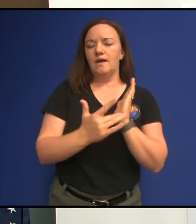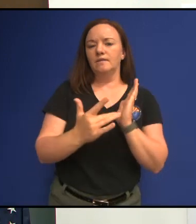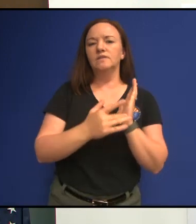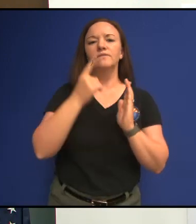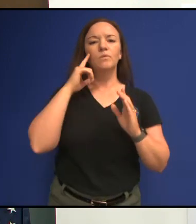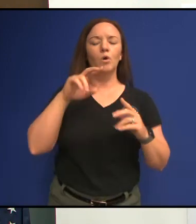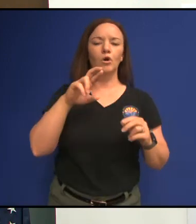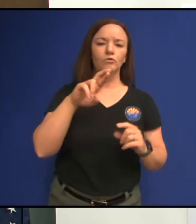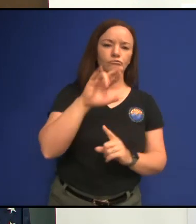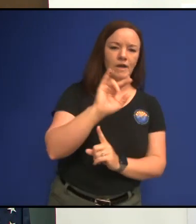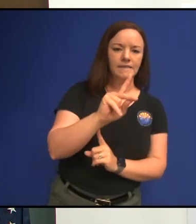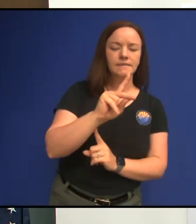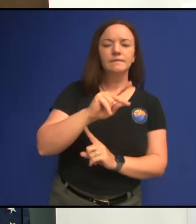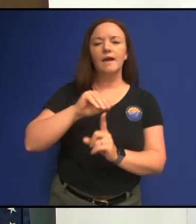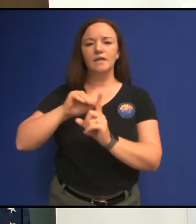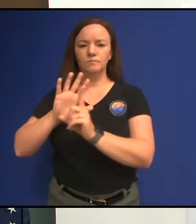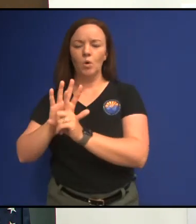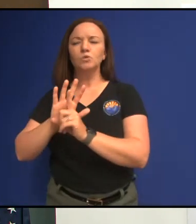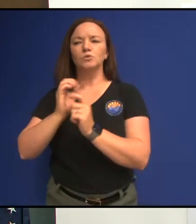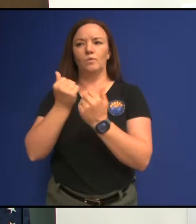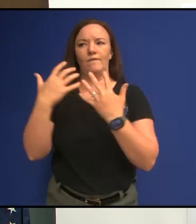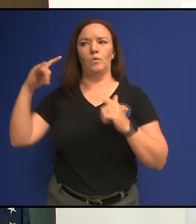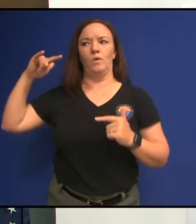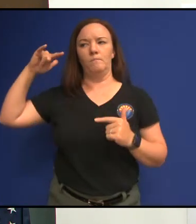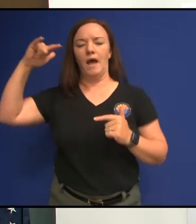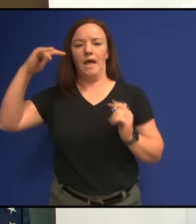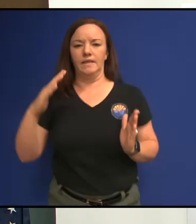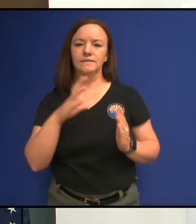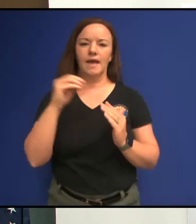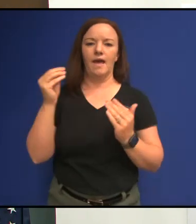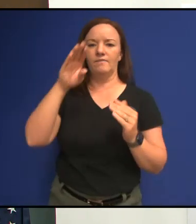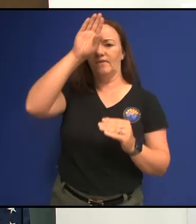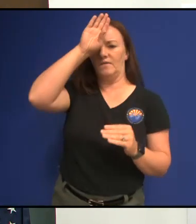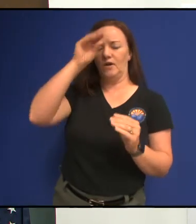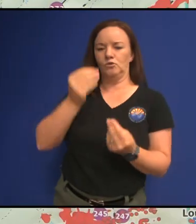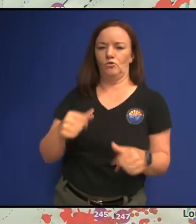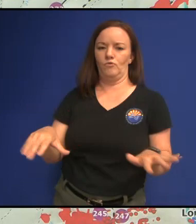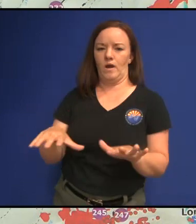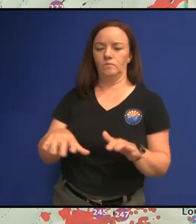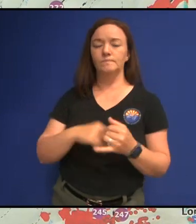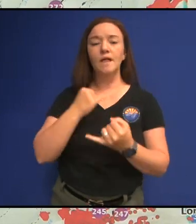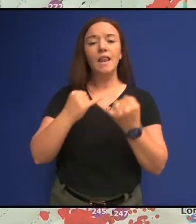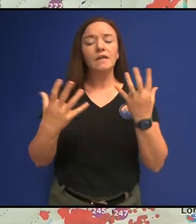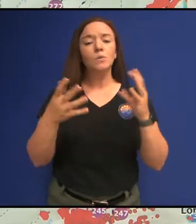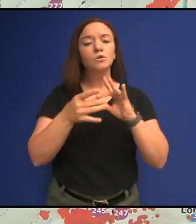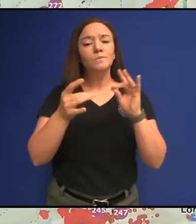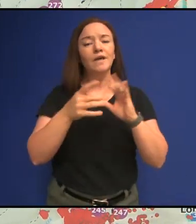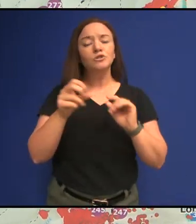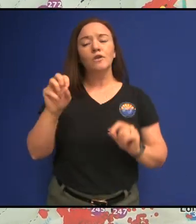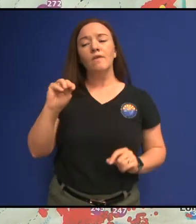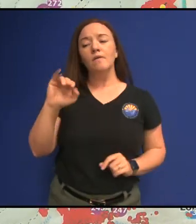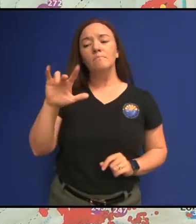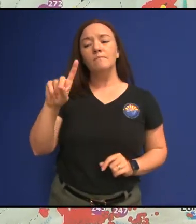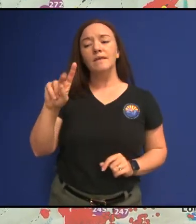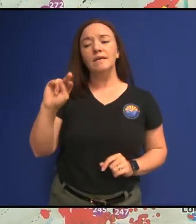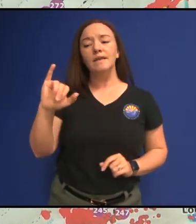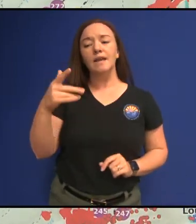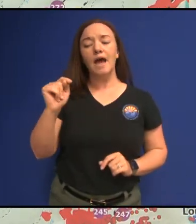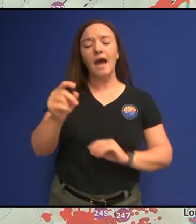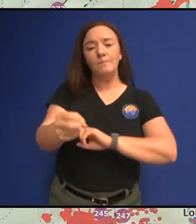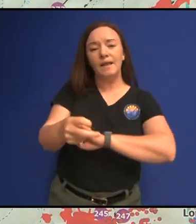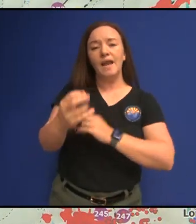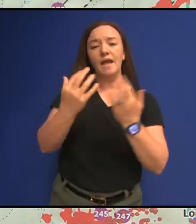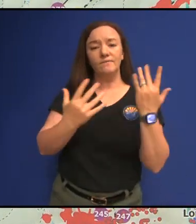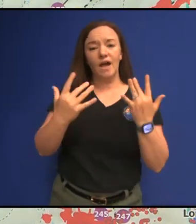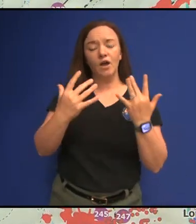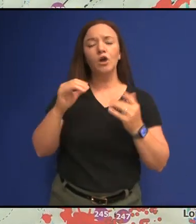ground and in the air. The last thing I want to cover is the midnight fire. Just a reminder that the incident team 1, who's